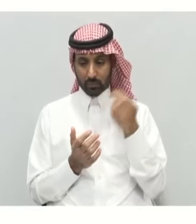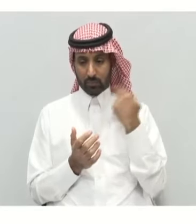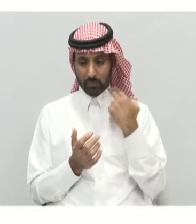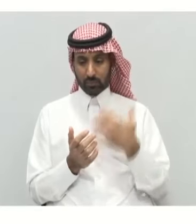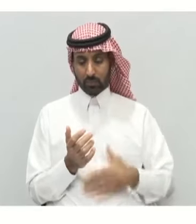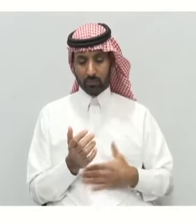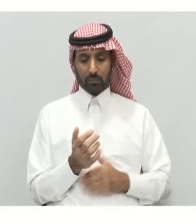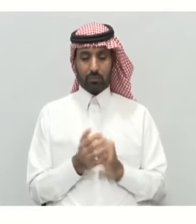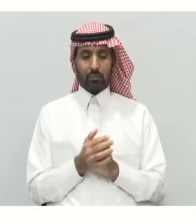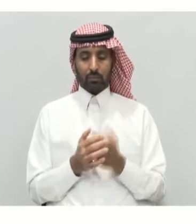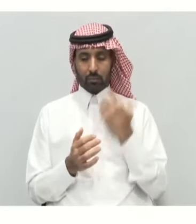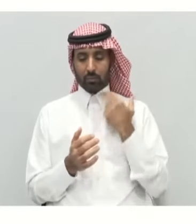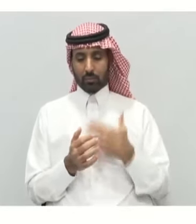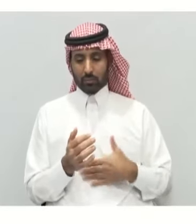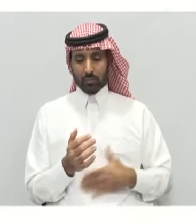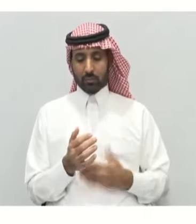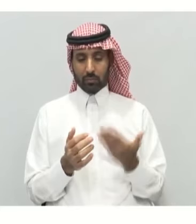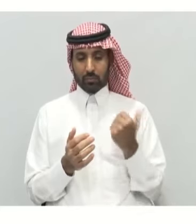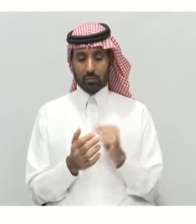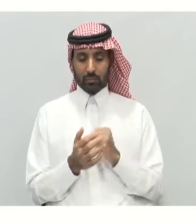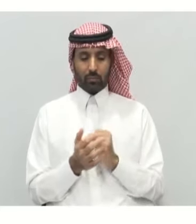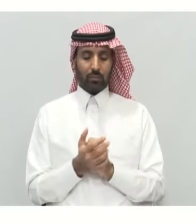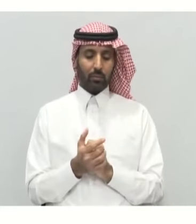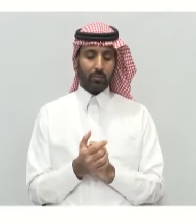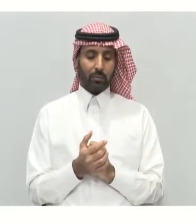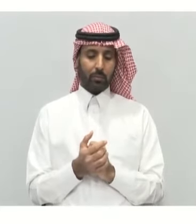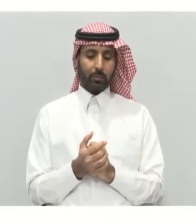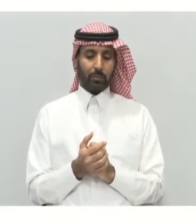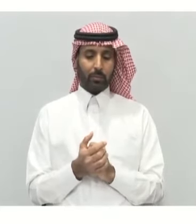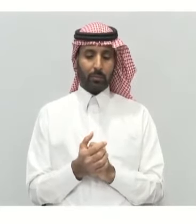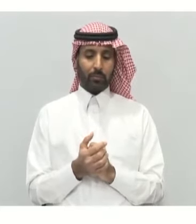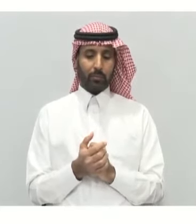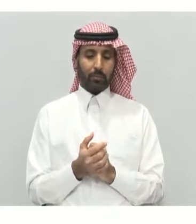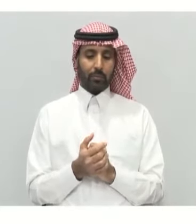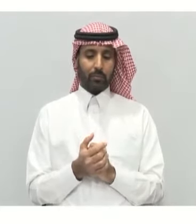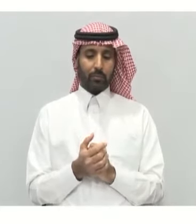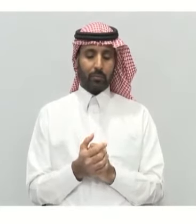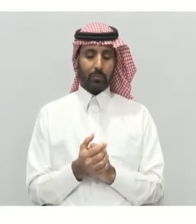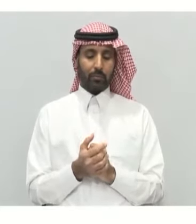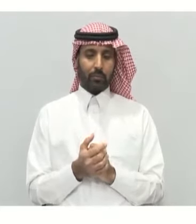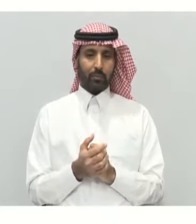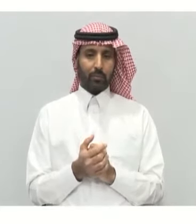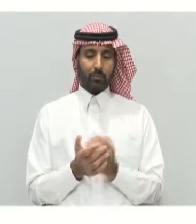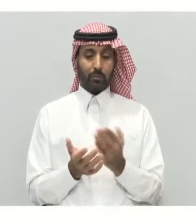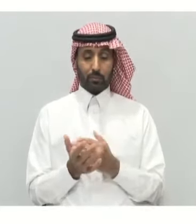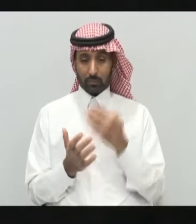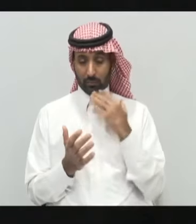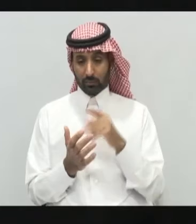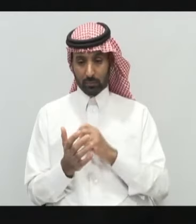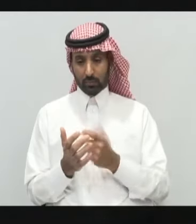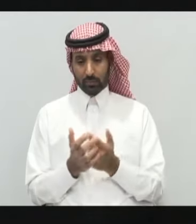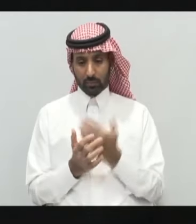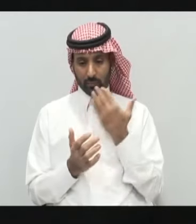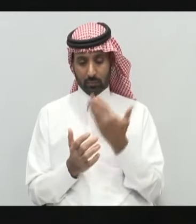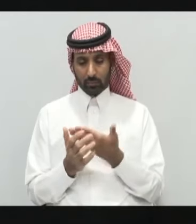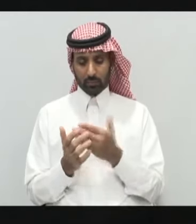go back, we say, he has science last on Tuesday. He has science last, his